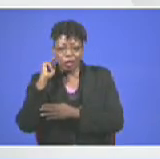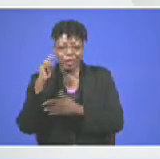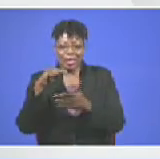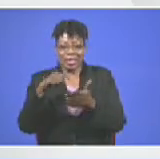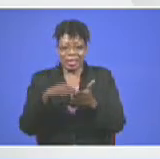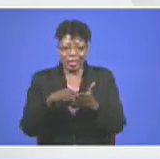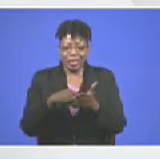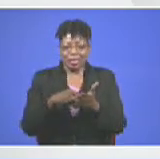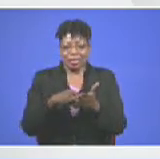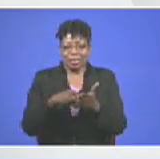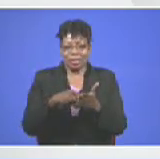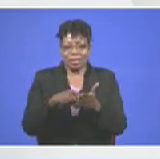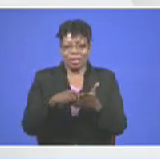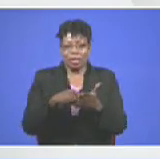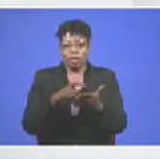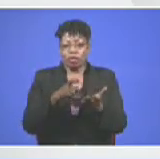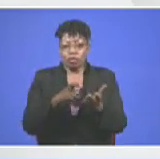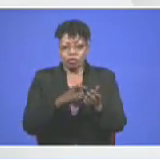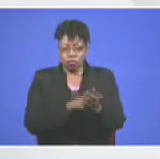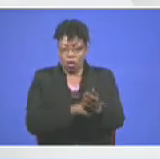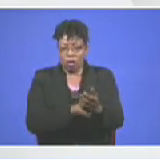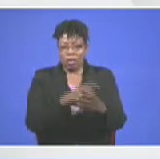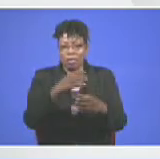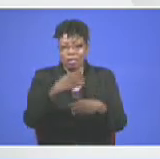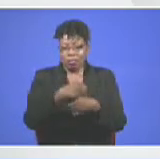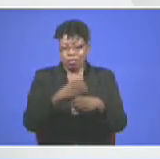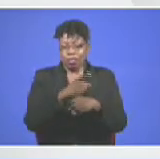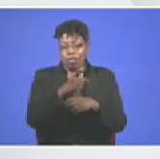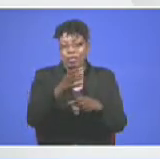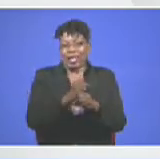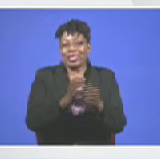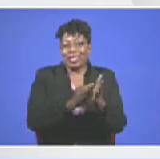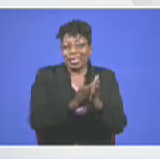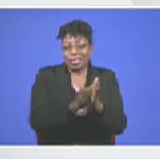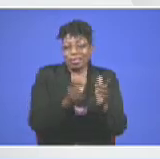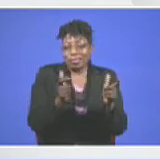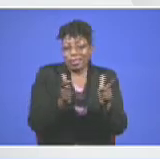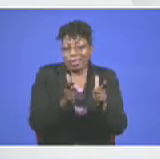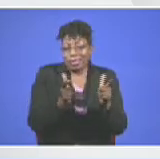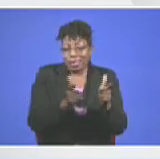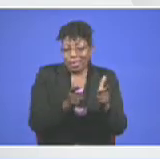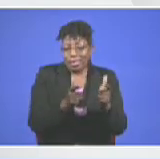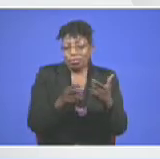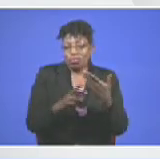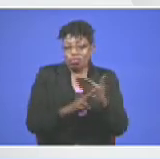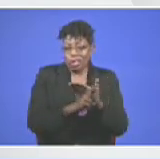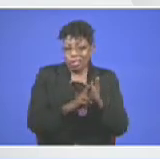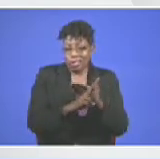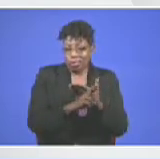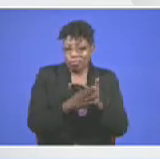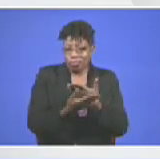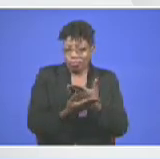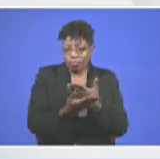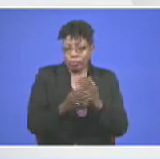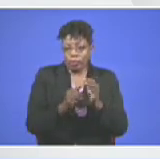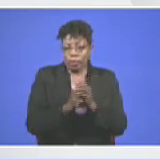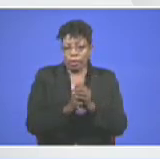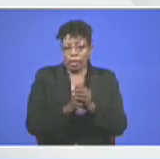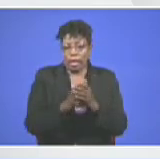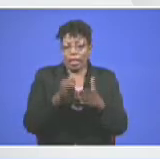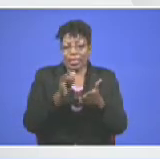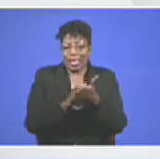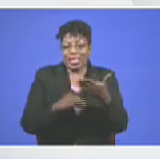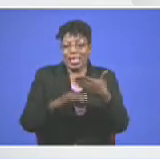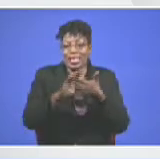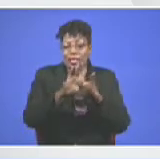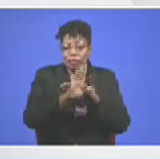you to get cancer, even if it's a tiny, tiny, tiny, tiny risk, it interferes with